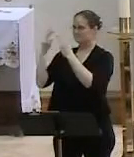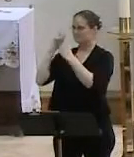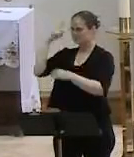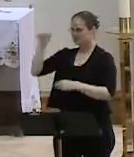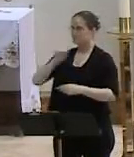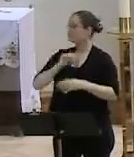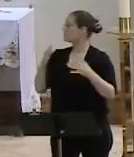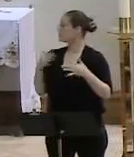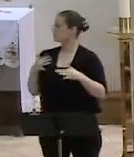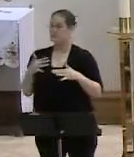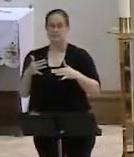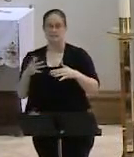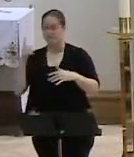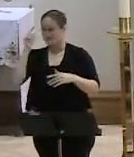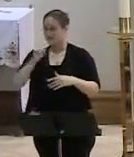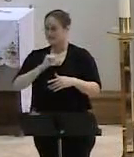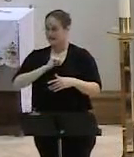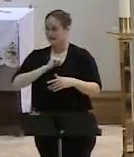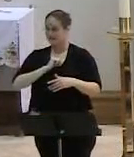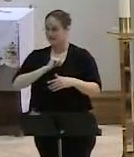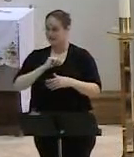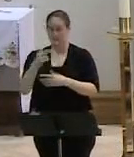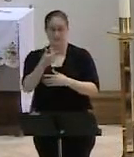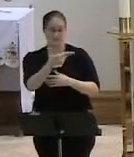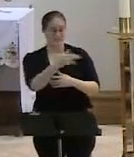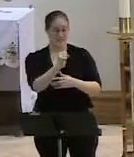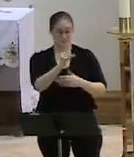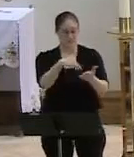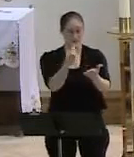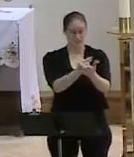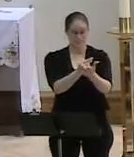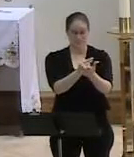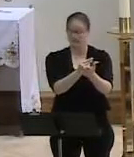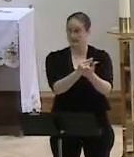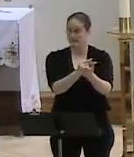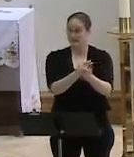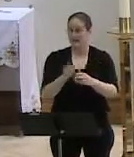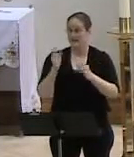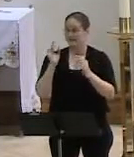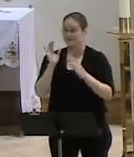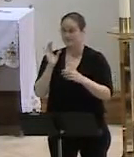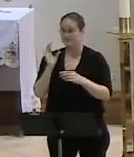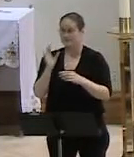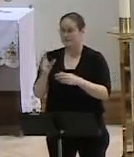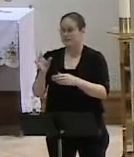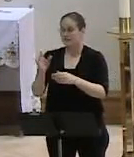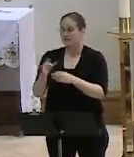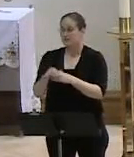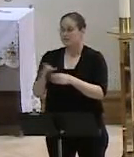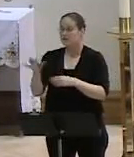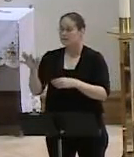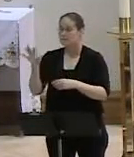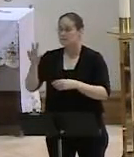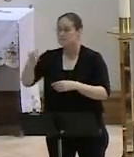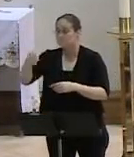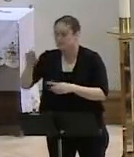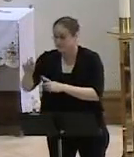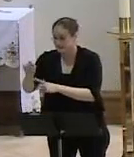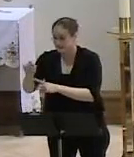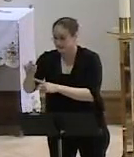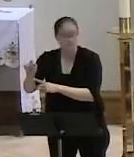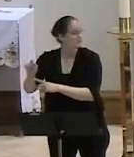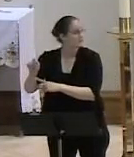was so nervous. I was at a party when I was in high school, graduate, and someone had pot. Now, when I say that, it's